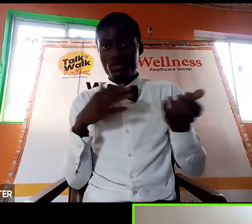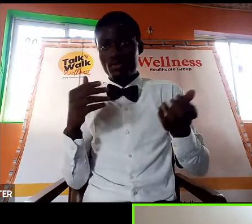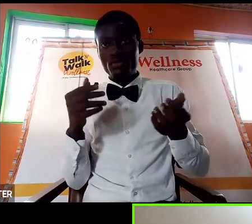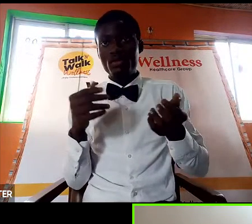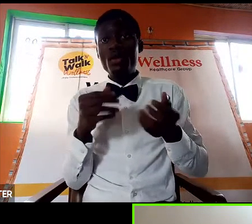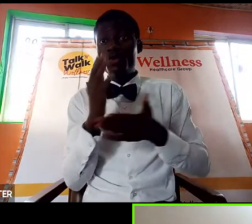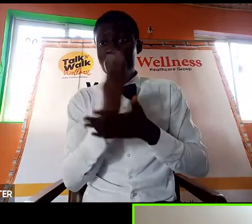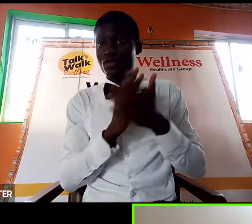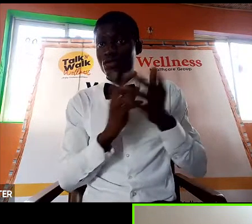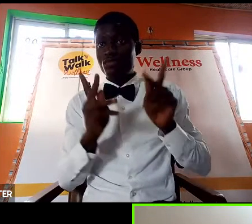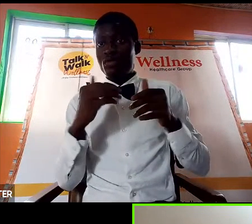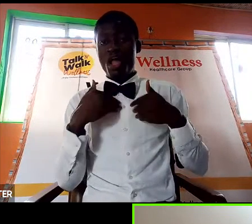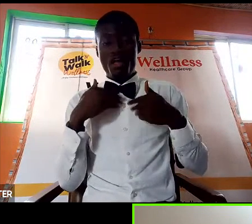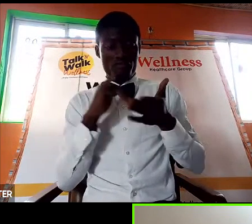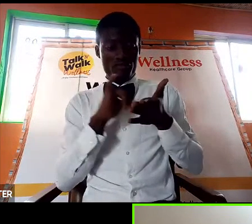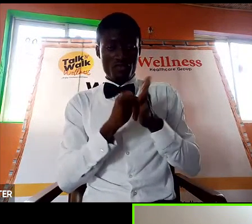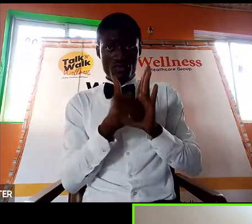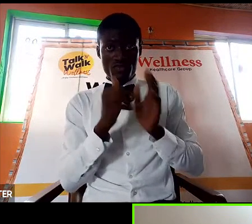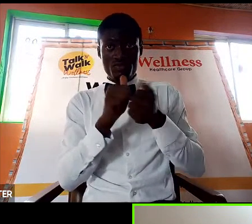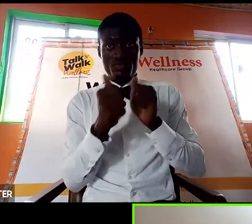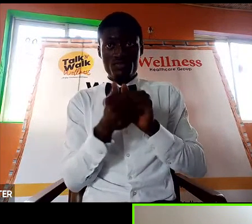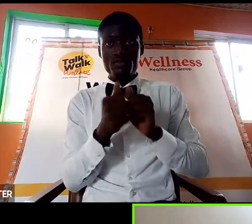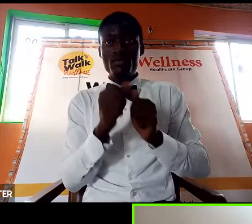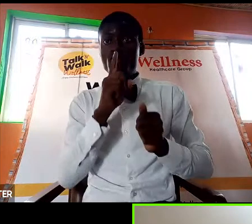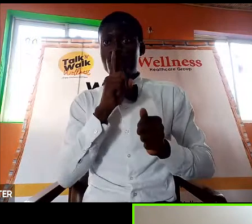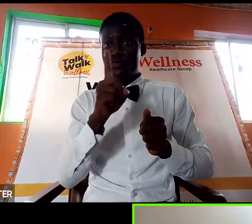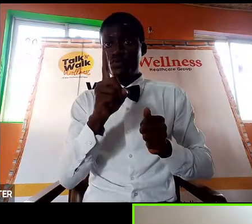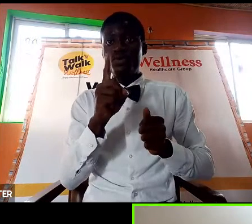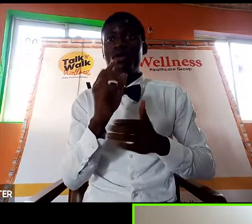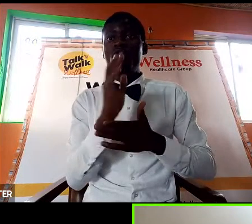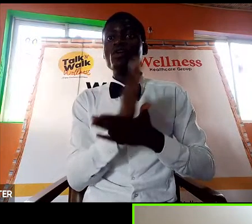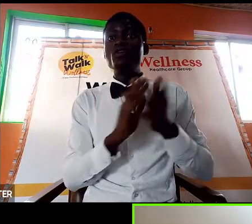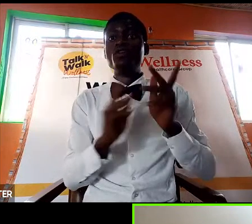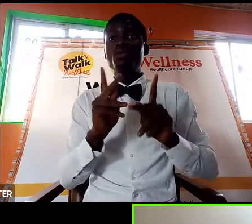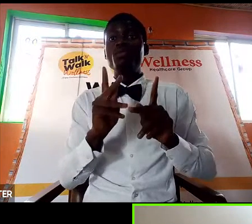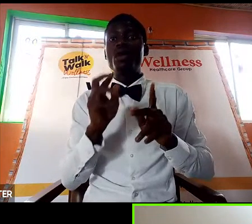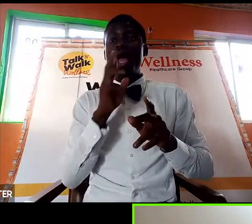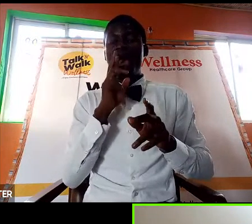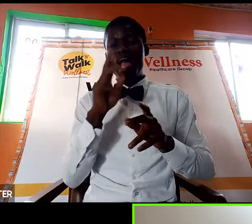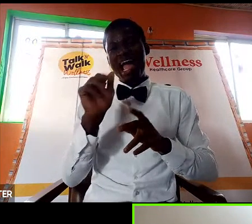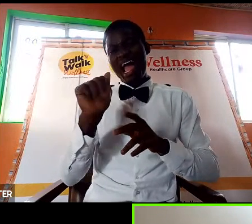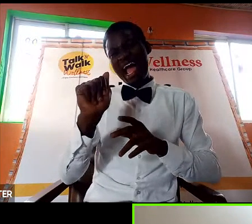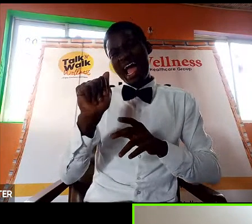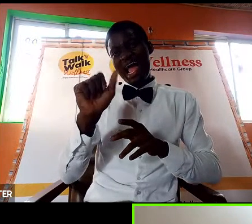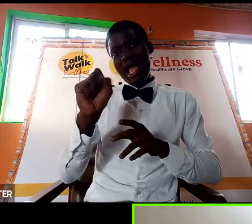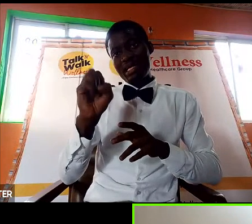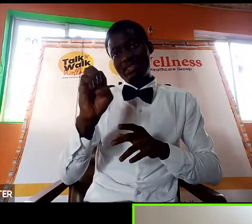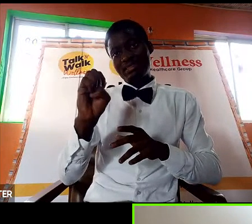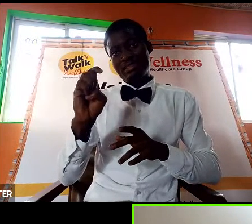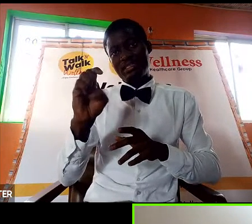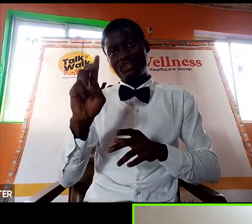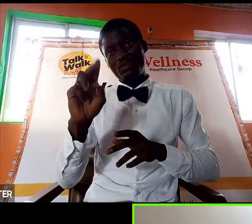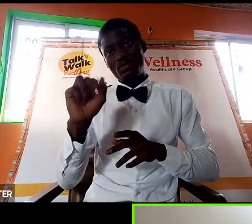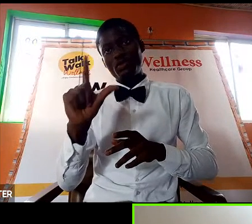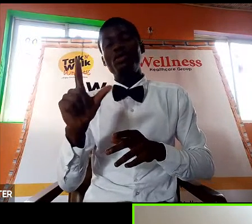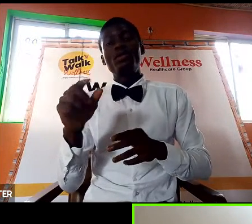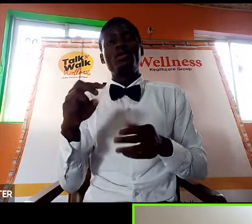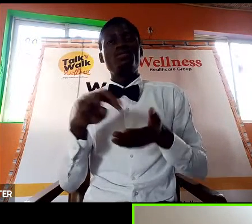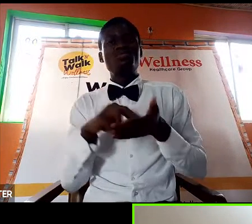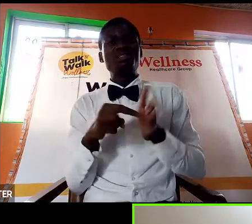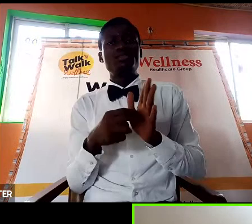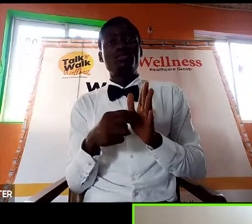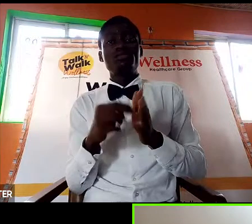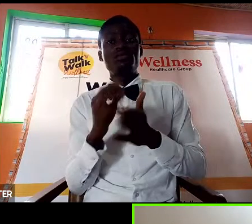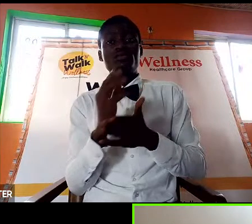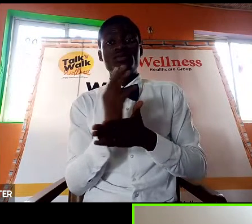course, there are people that are asexual. It's just that we don't explore all of these things in this part of the world. There are people that are sexual. People that